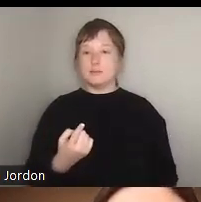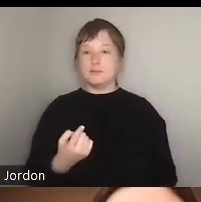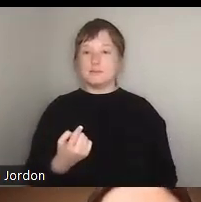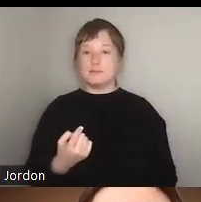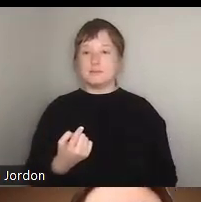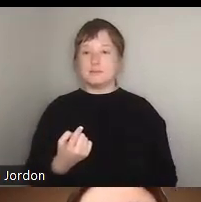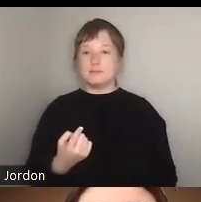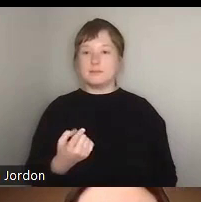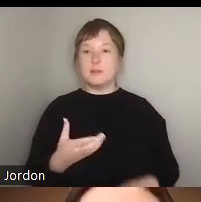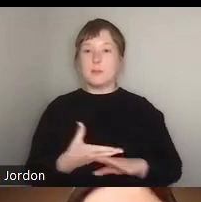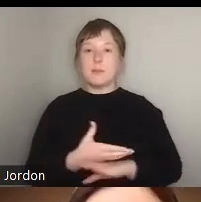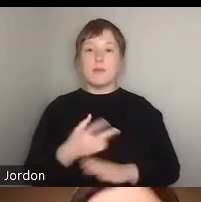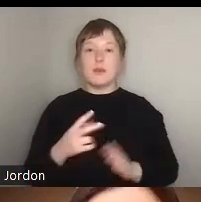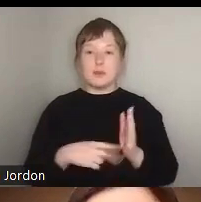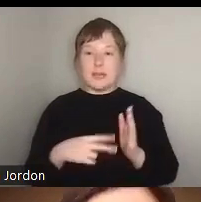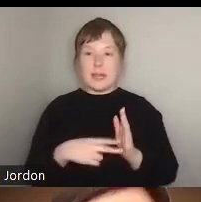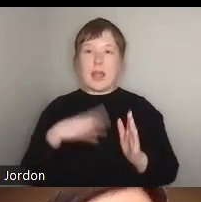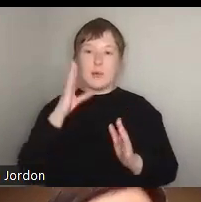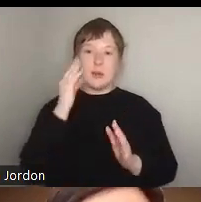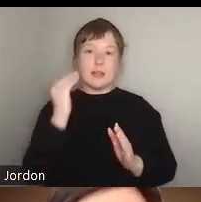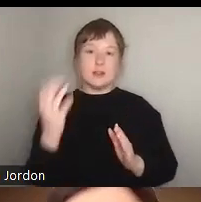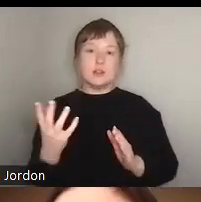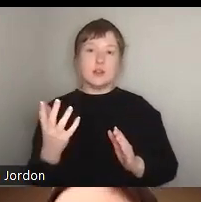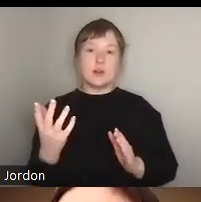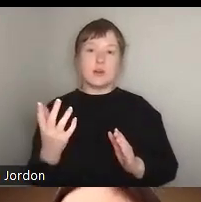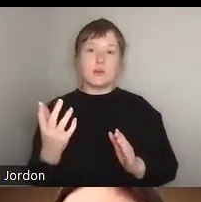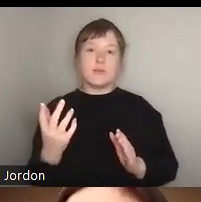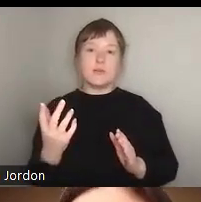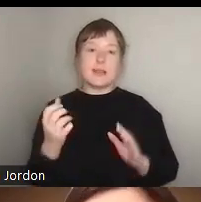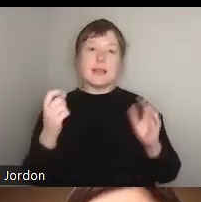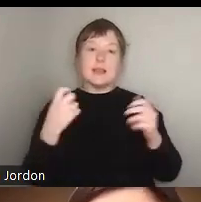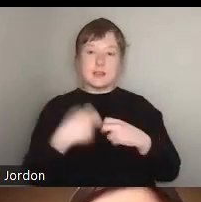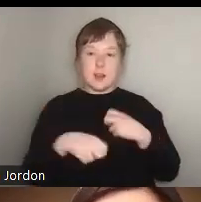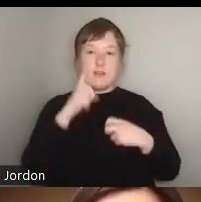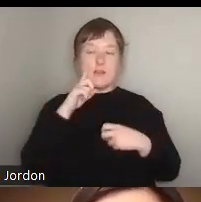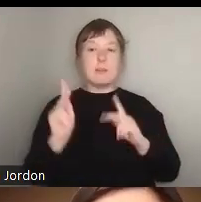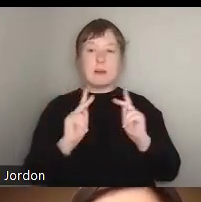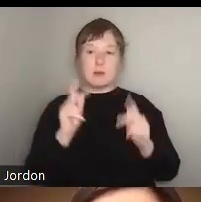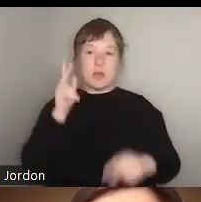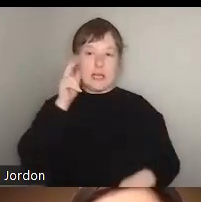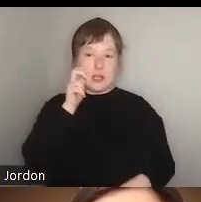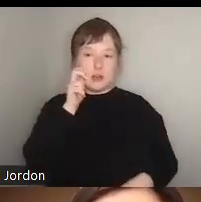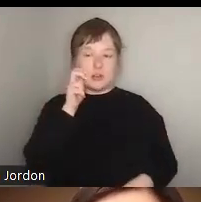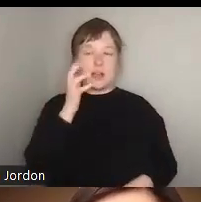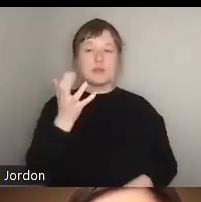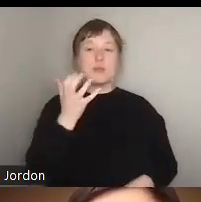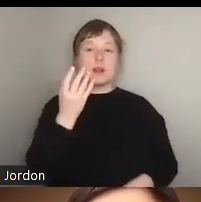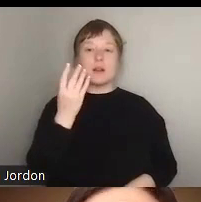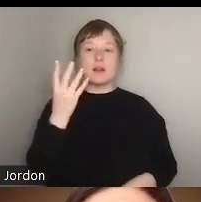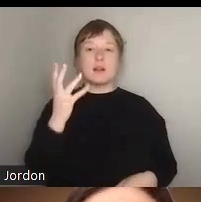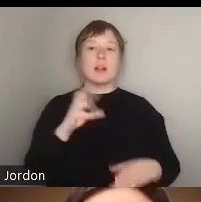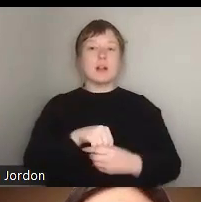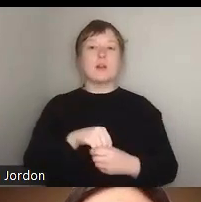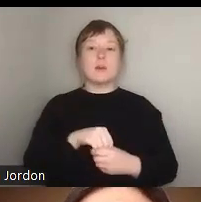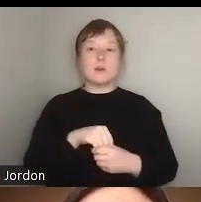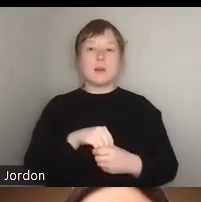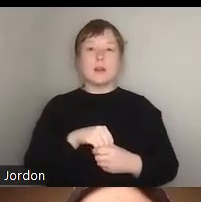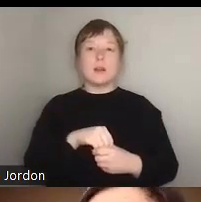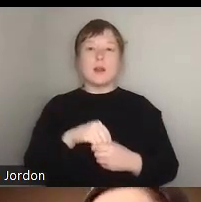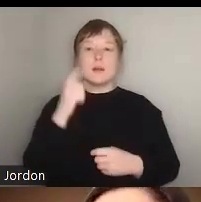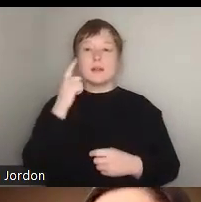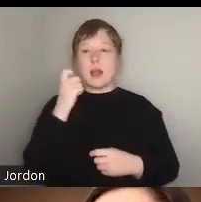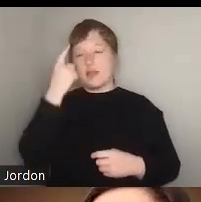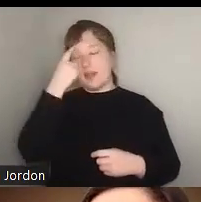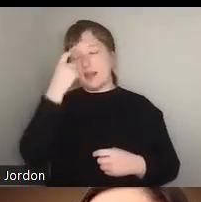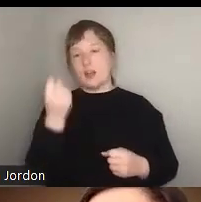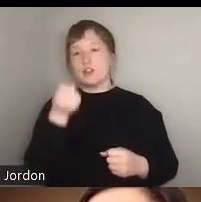before reading, this is one that I will preface that I'll say that I think can be really difficult for some people to hear. I did want to include it because I think having an understanding